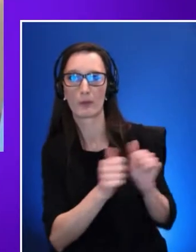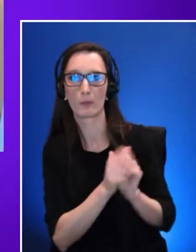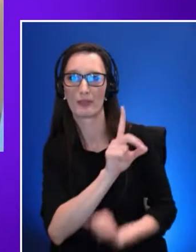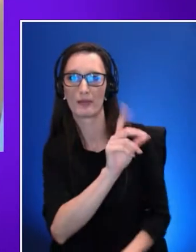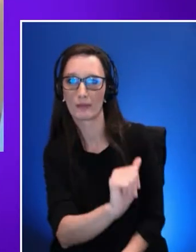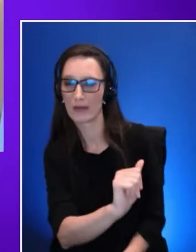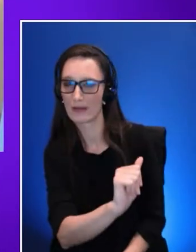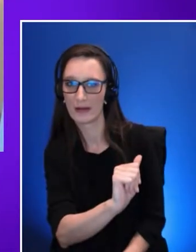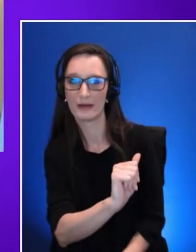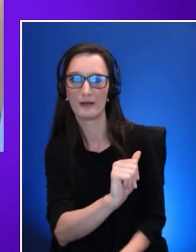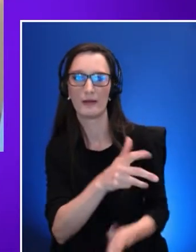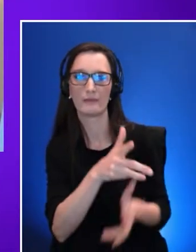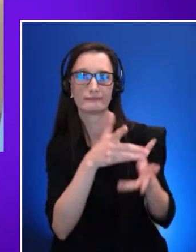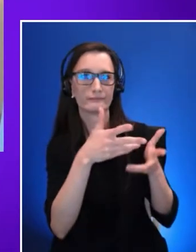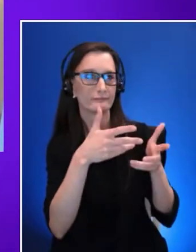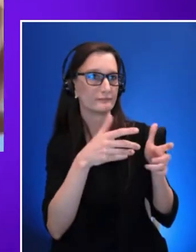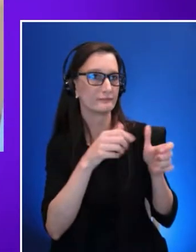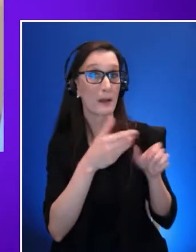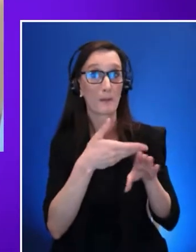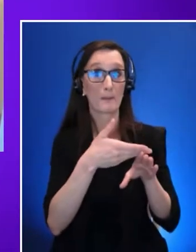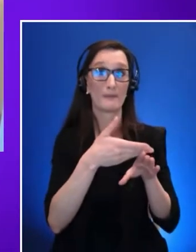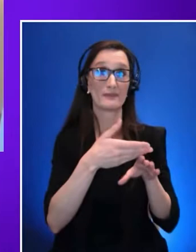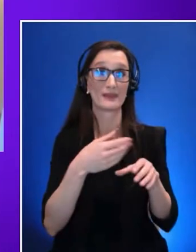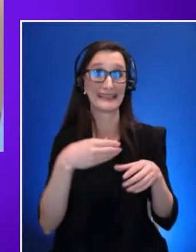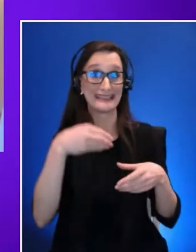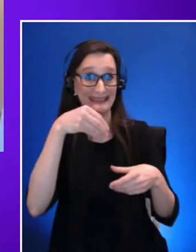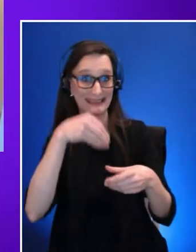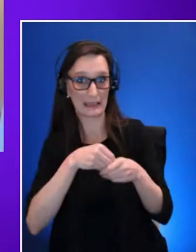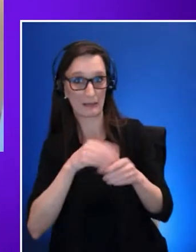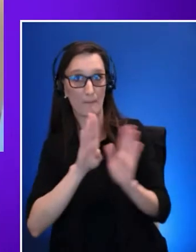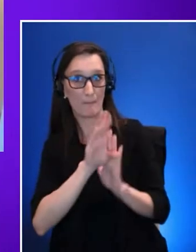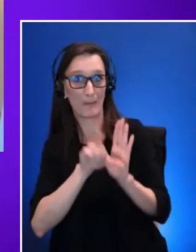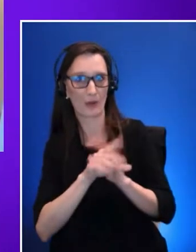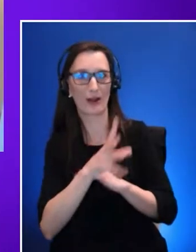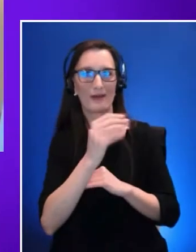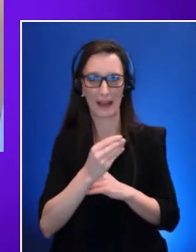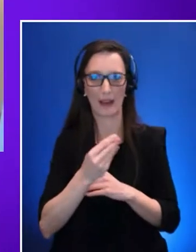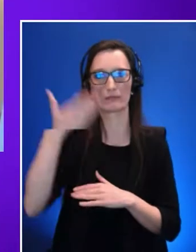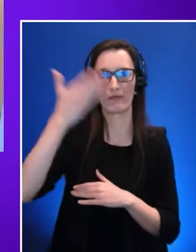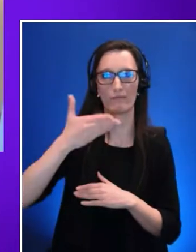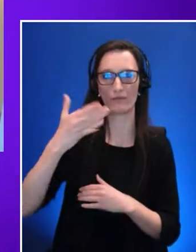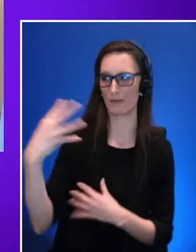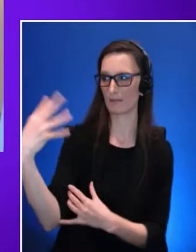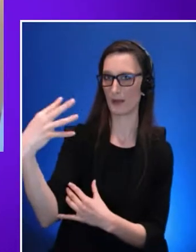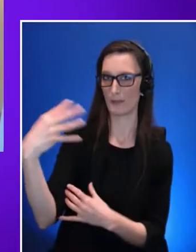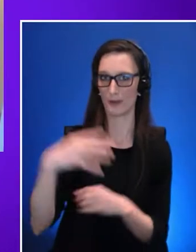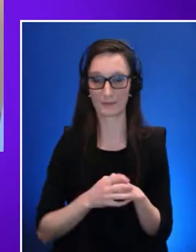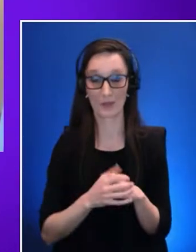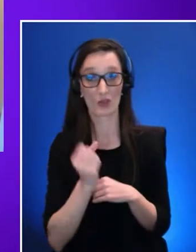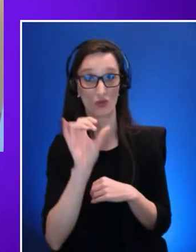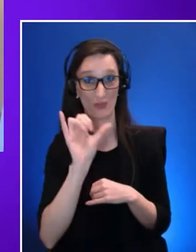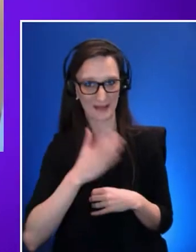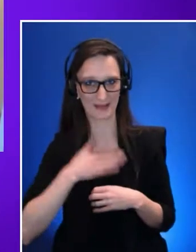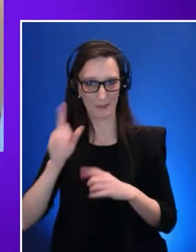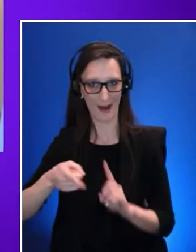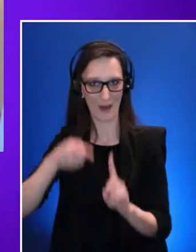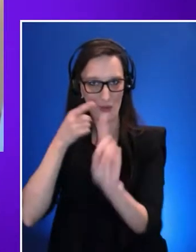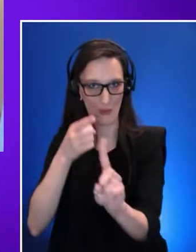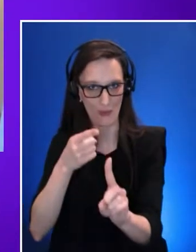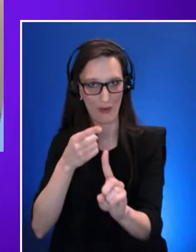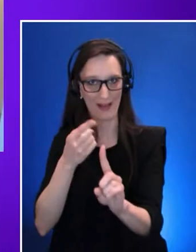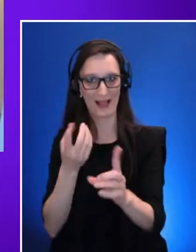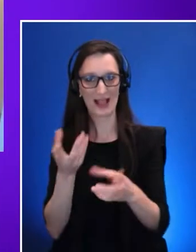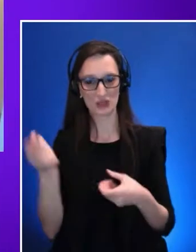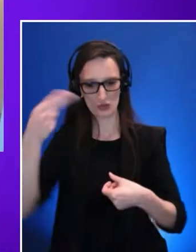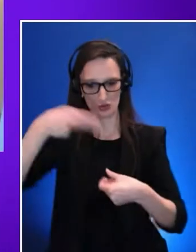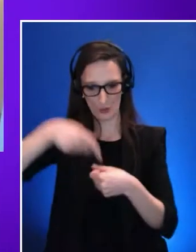front of and behind the camera. So that's been my goal, to come into this space and try to make sure that we don't fall